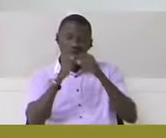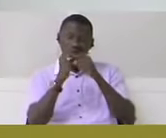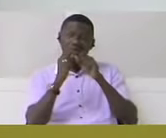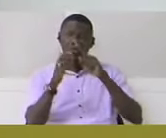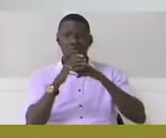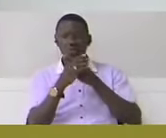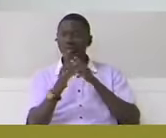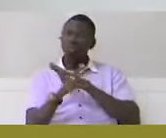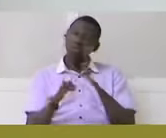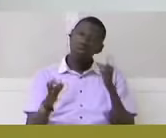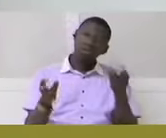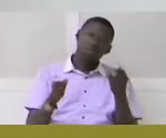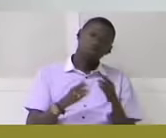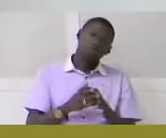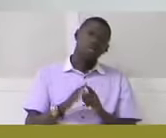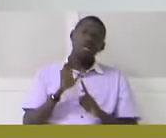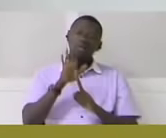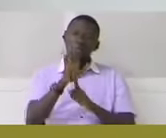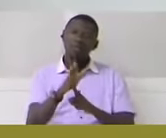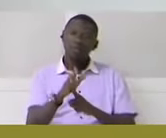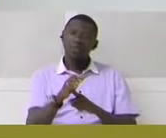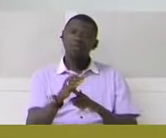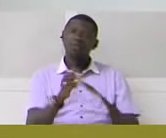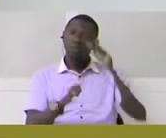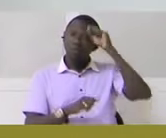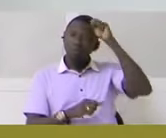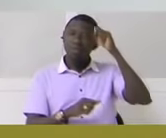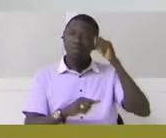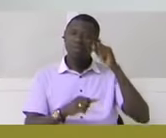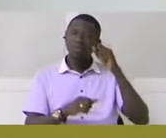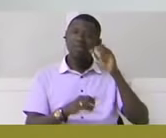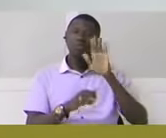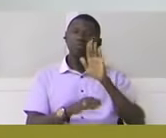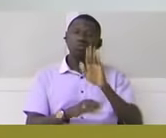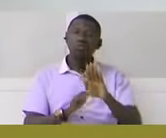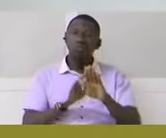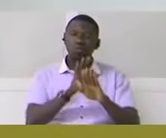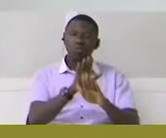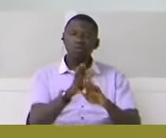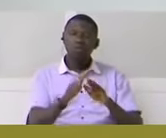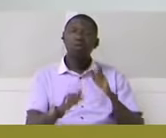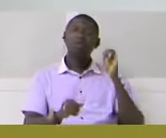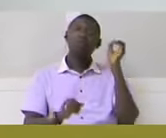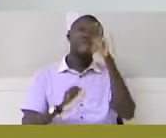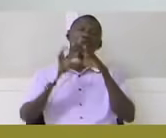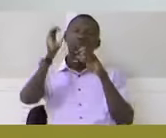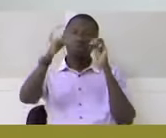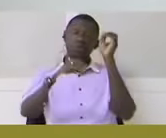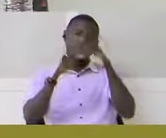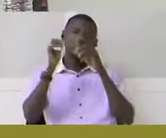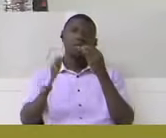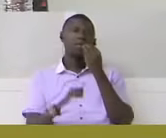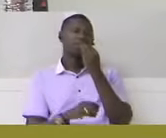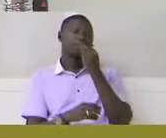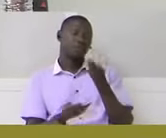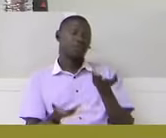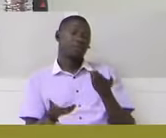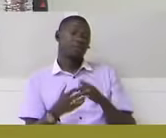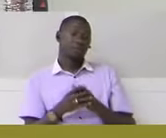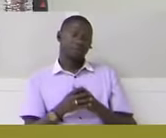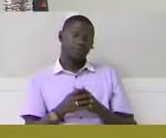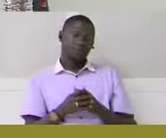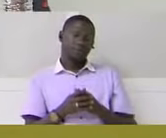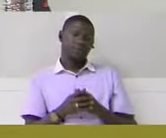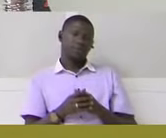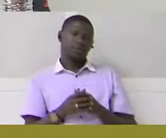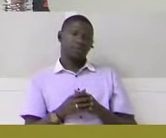Wonya. Left alone of four. Was in Masibo, Sababuno, about four at Asababula. The orders you received were quite a different thing. Your